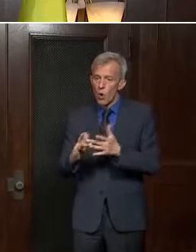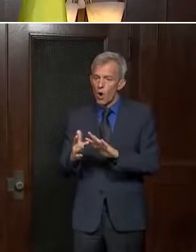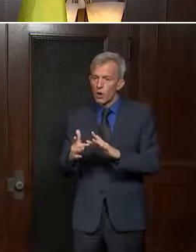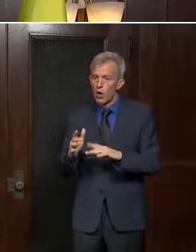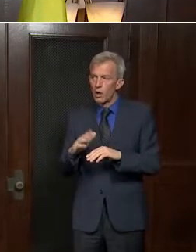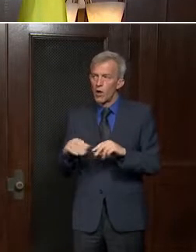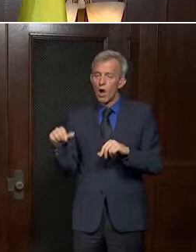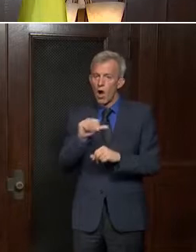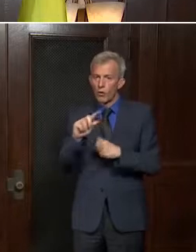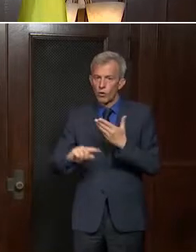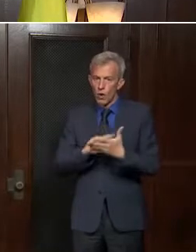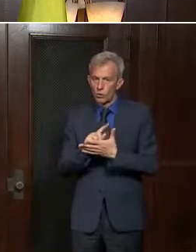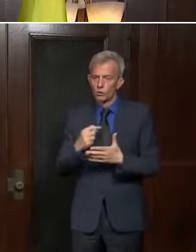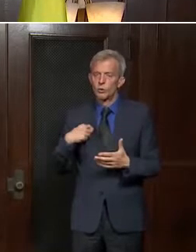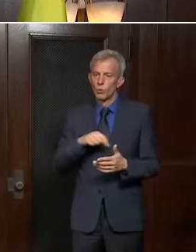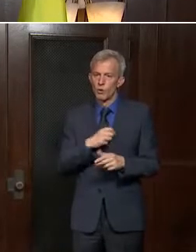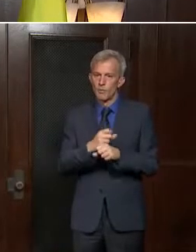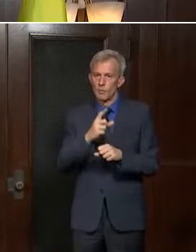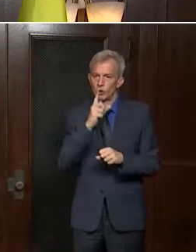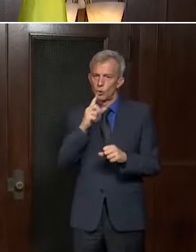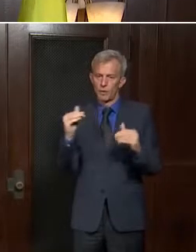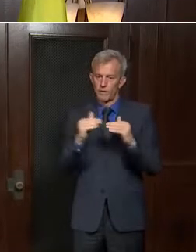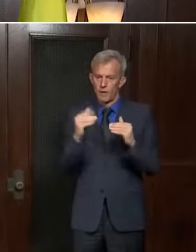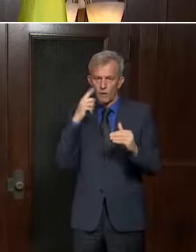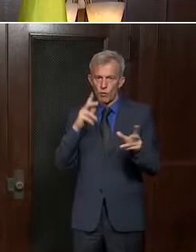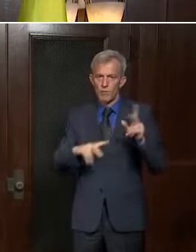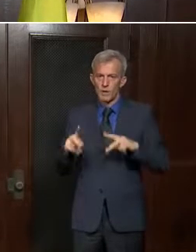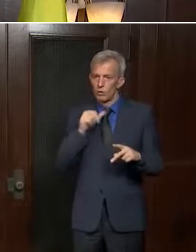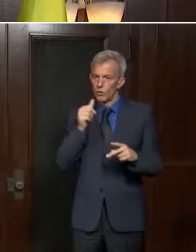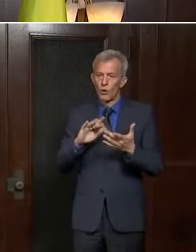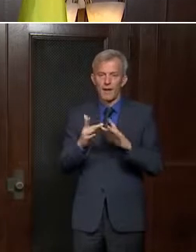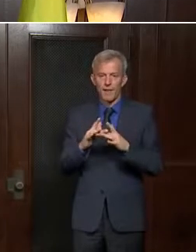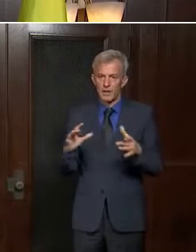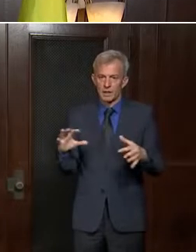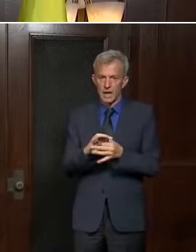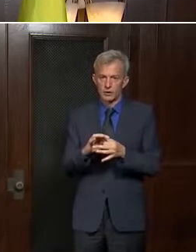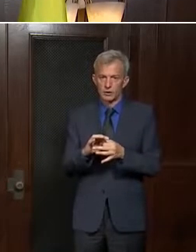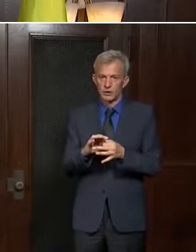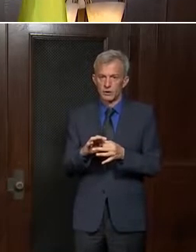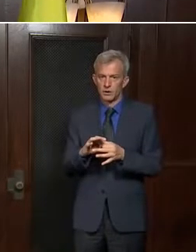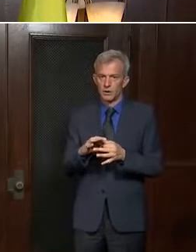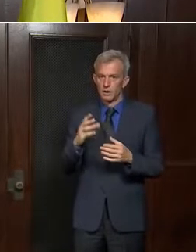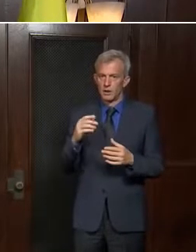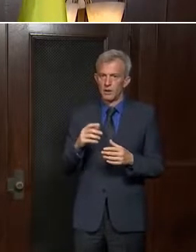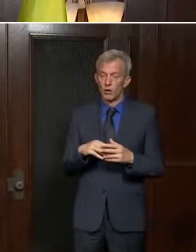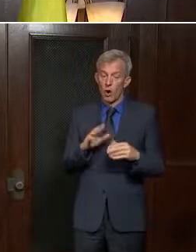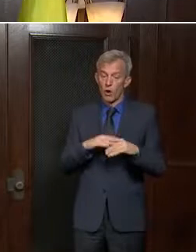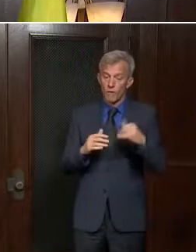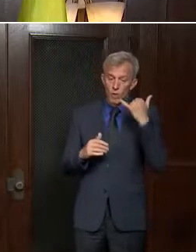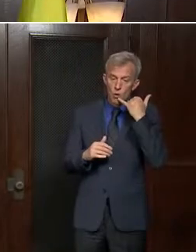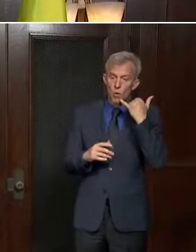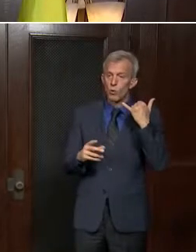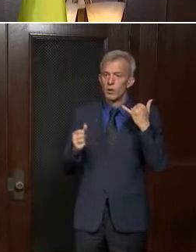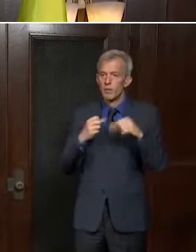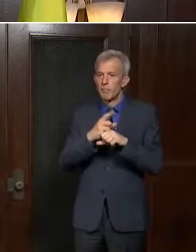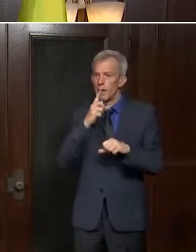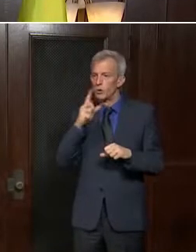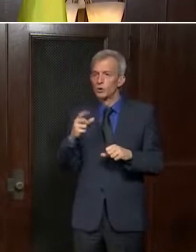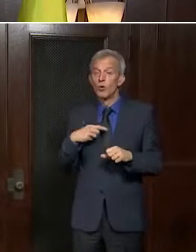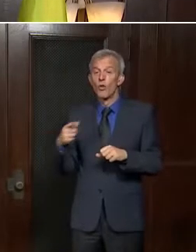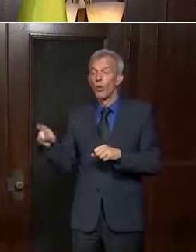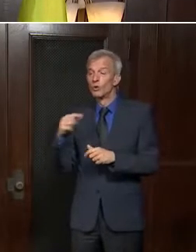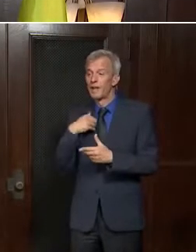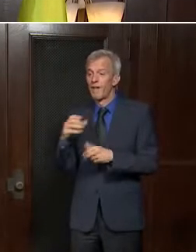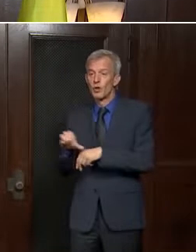hours. We wanted to make it fair for folks who don't have an internet connection and who rely on a phone, that they wouldn't have everything taken by those